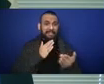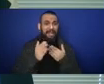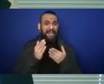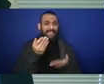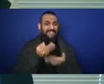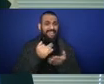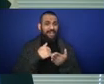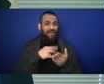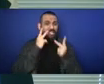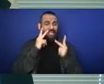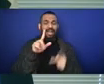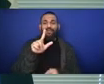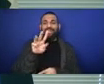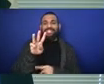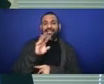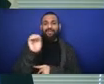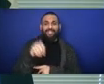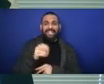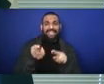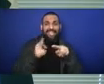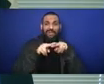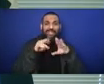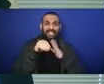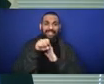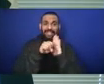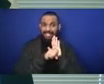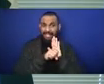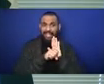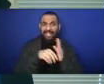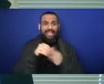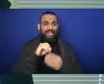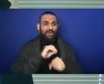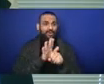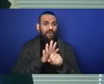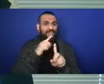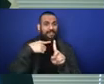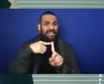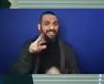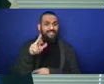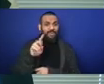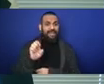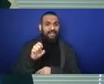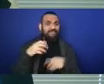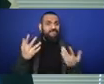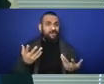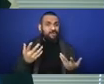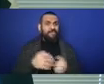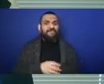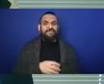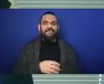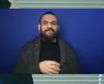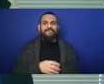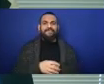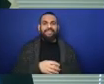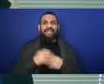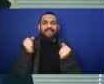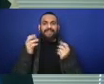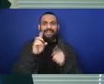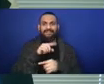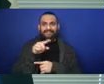first, about the mask mandate, you are right. The mask mandate has been lifted and the governor has reopened Texas.